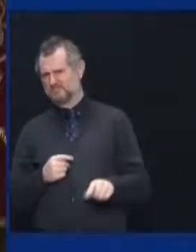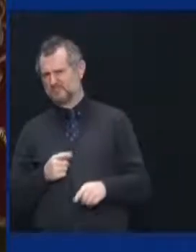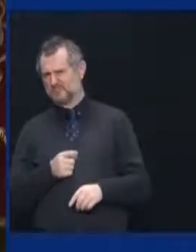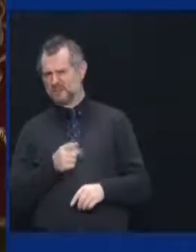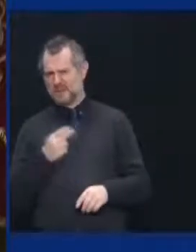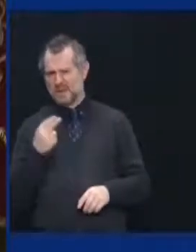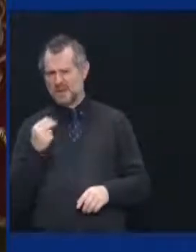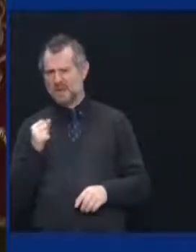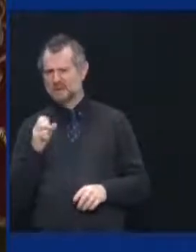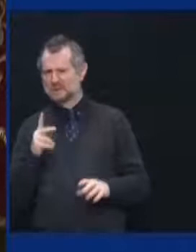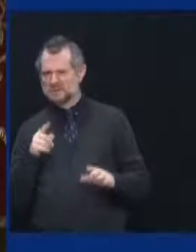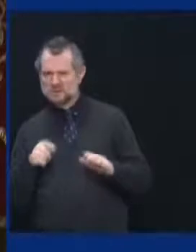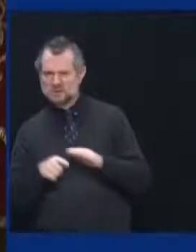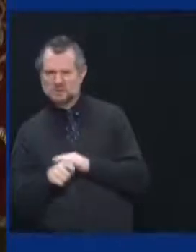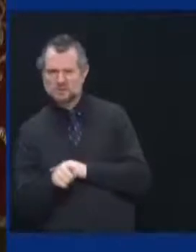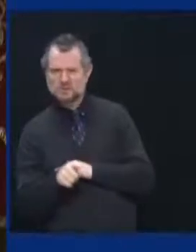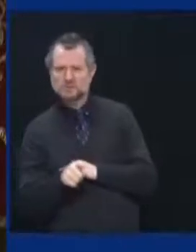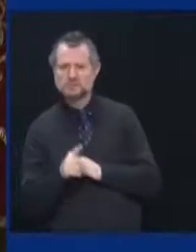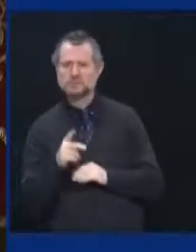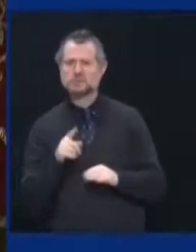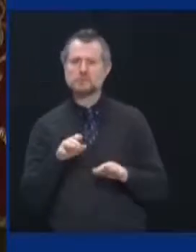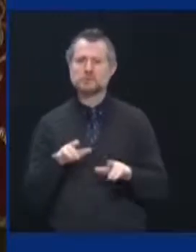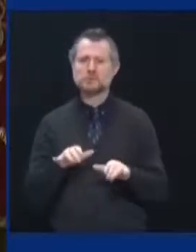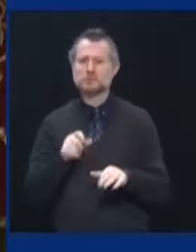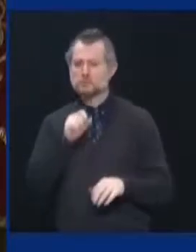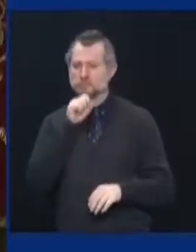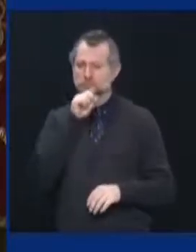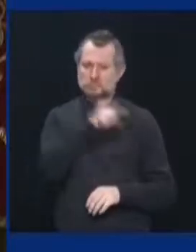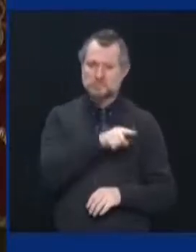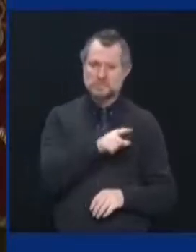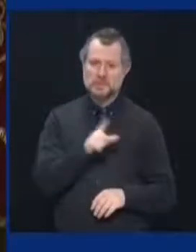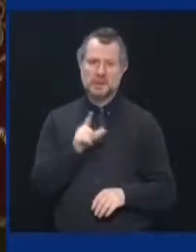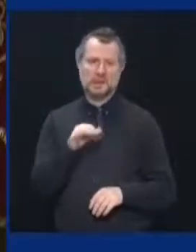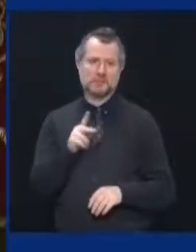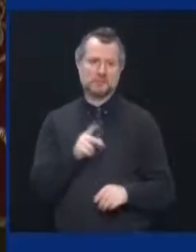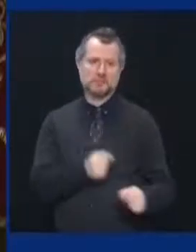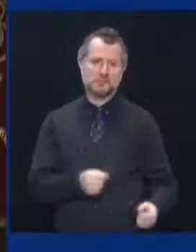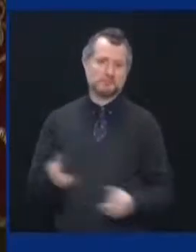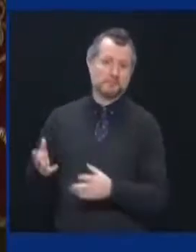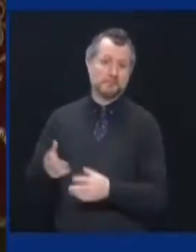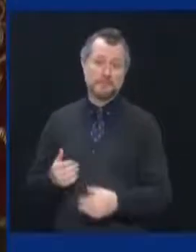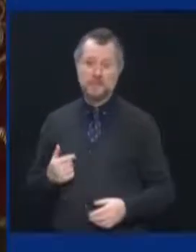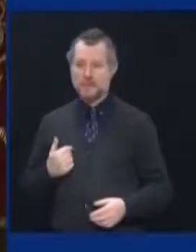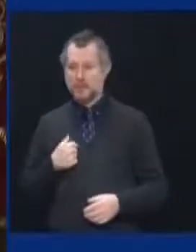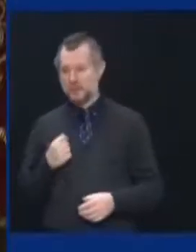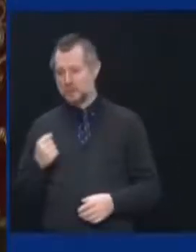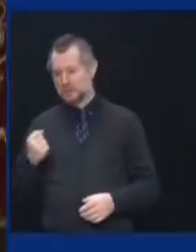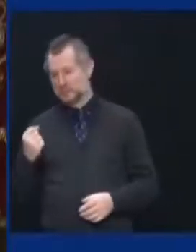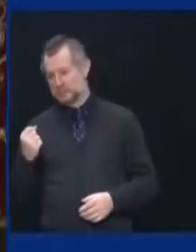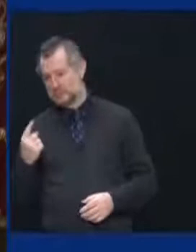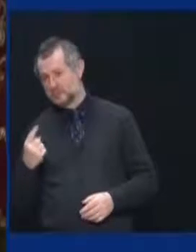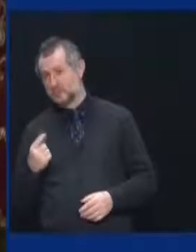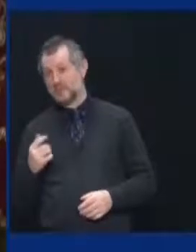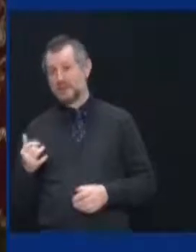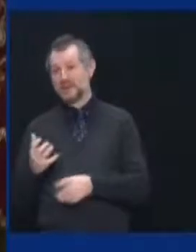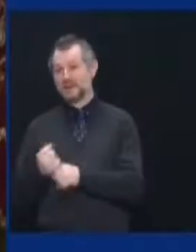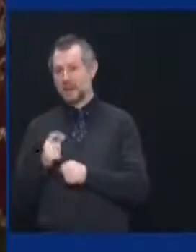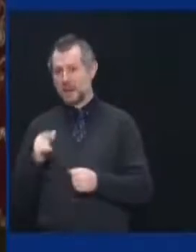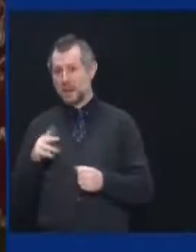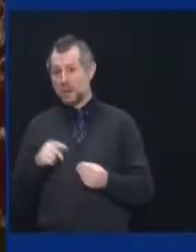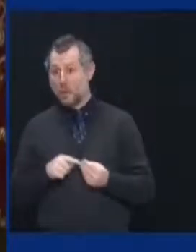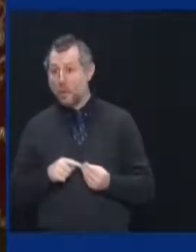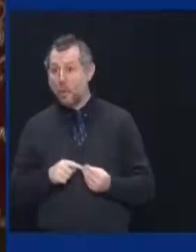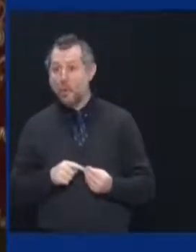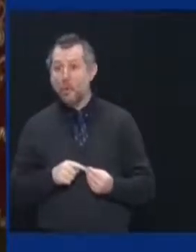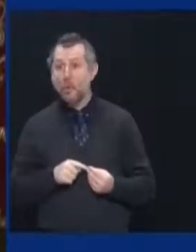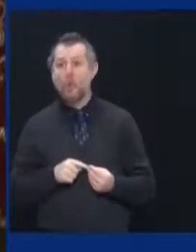was someone who leaked the link. And we understand the frustration if somebody got the link not knowing that there was devious